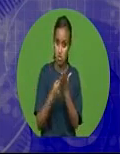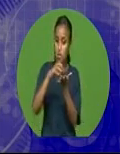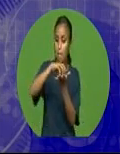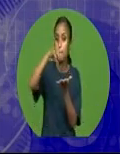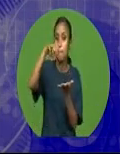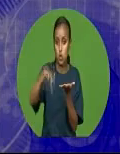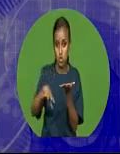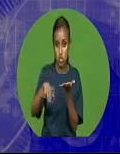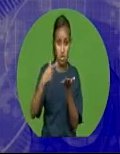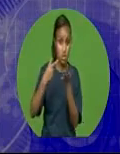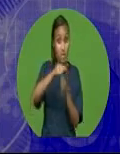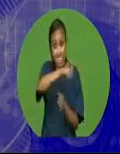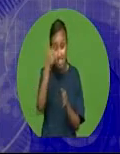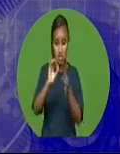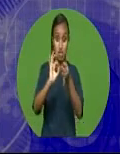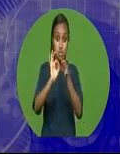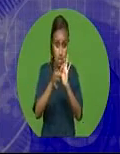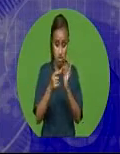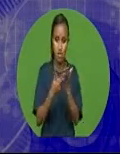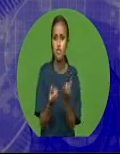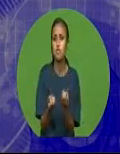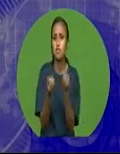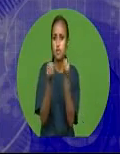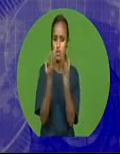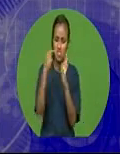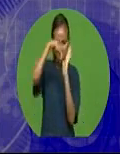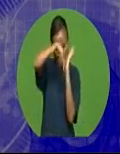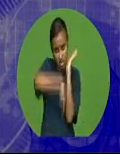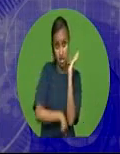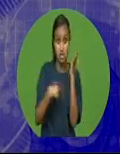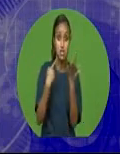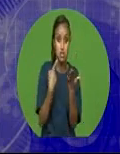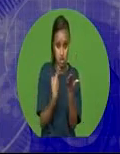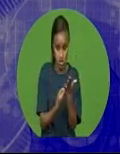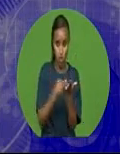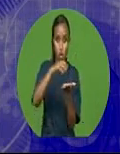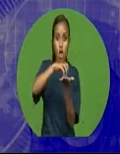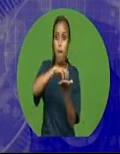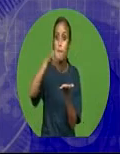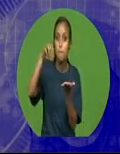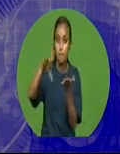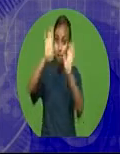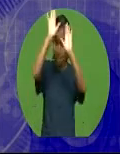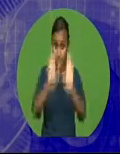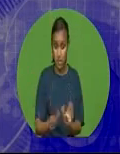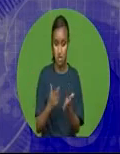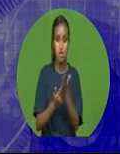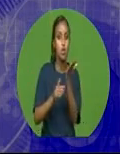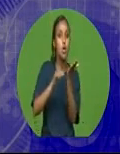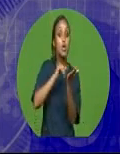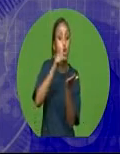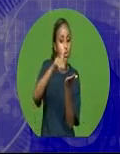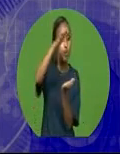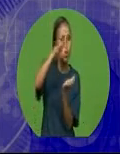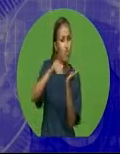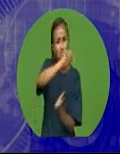planes of projection. In other words, they have certain details that are on planes that are